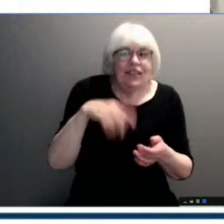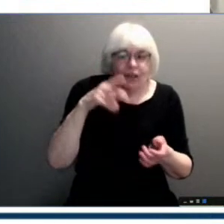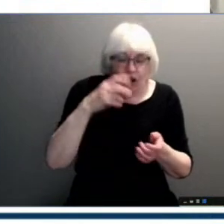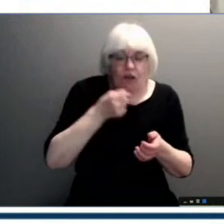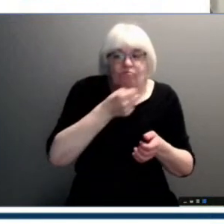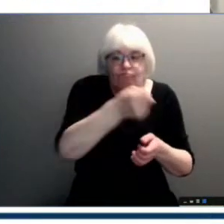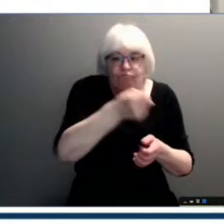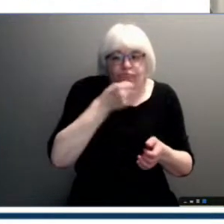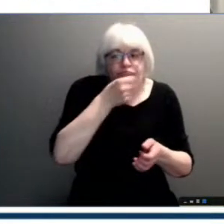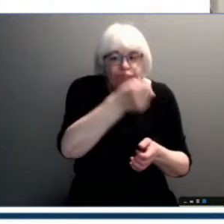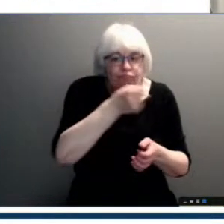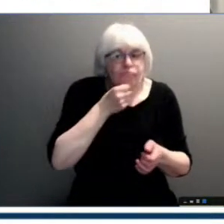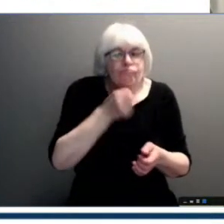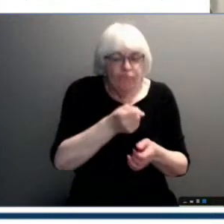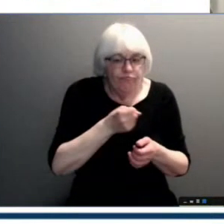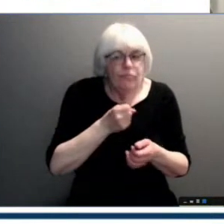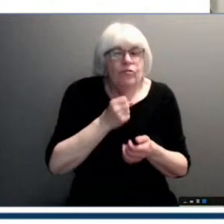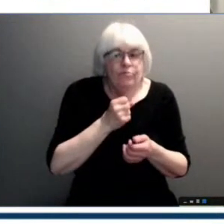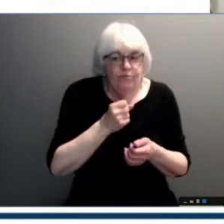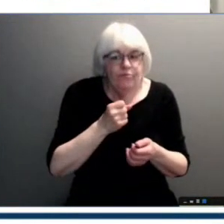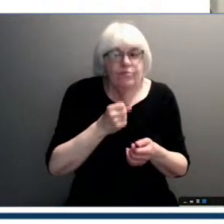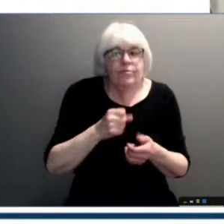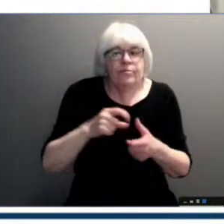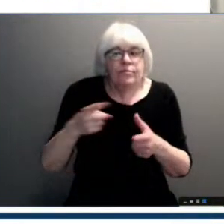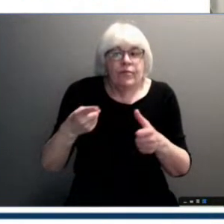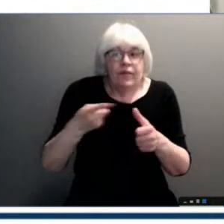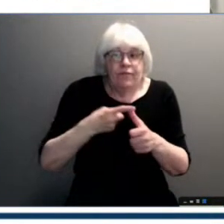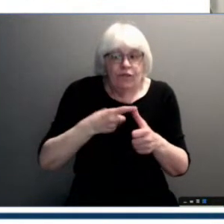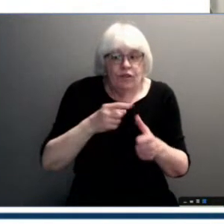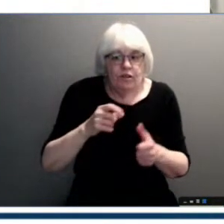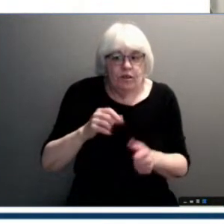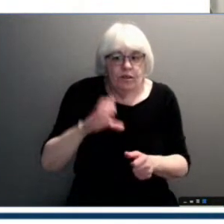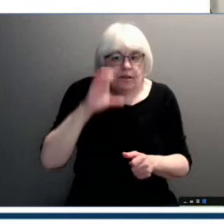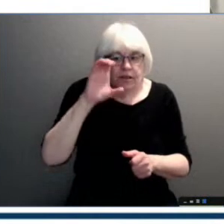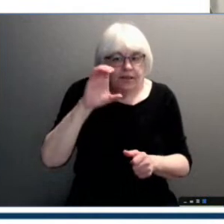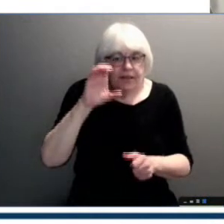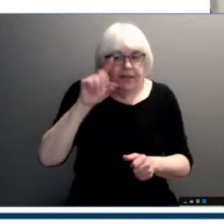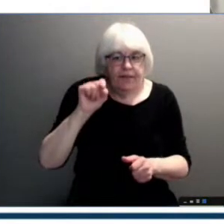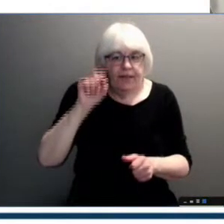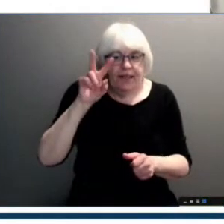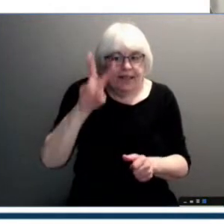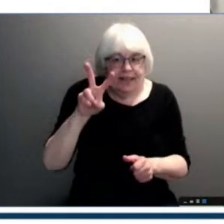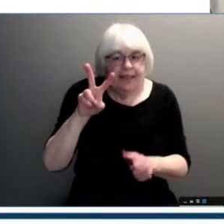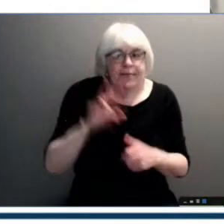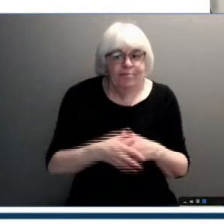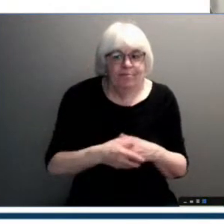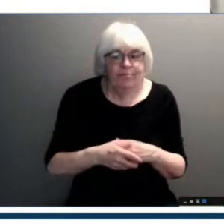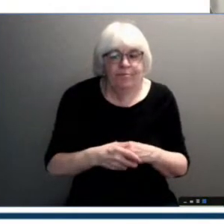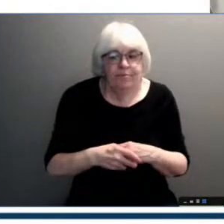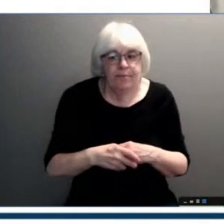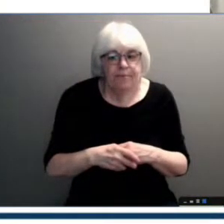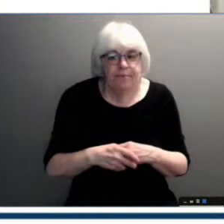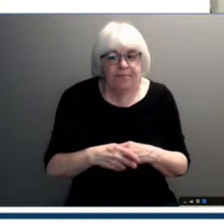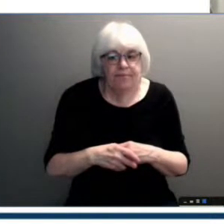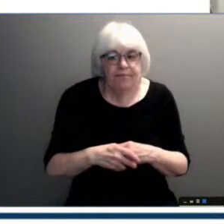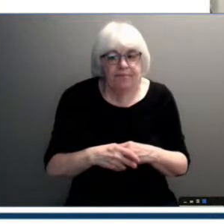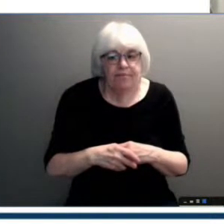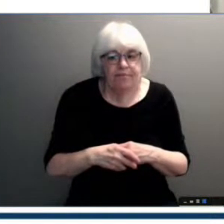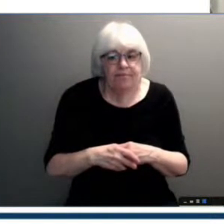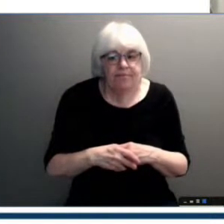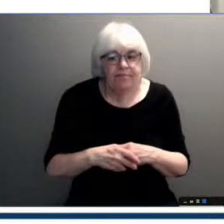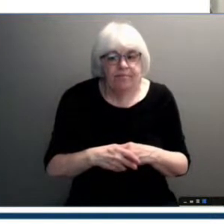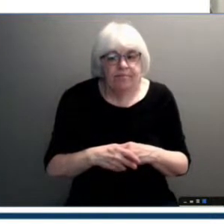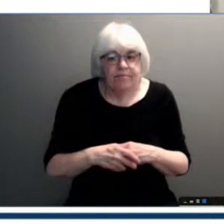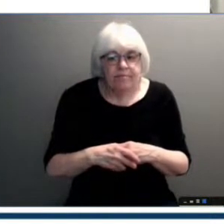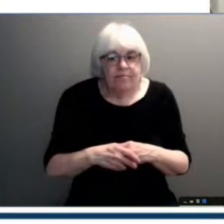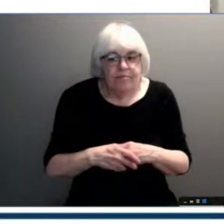Heidi Petracek from CTV. Go ahead, Heidi. Thank you. Rapid test take-home kits are flying out